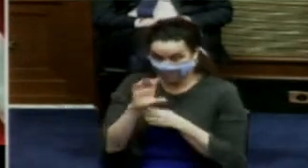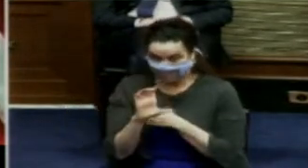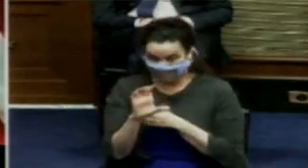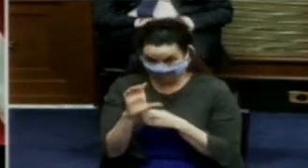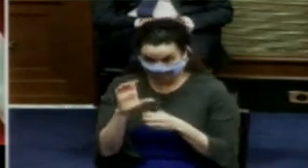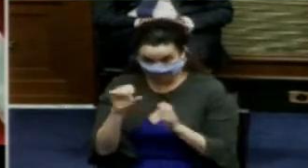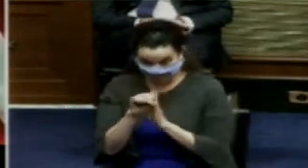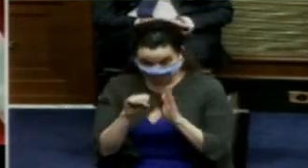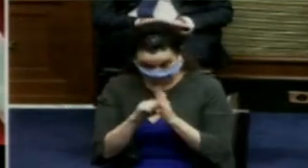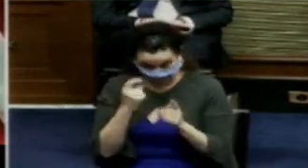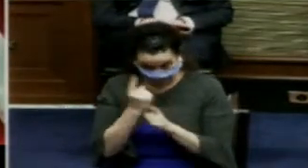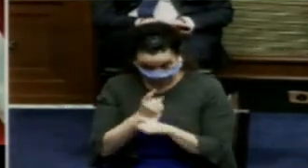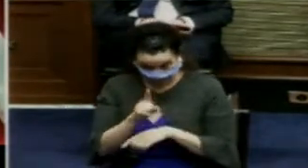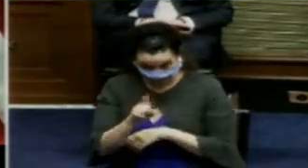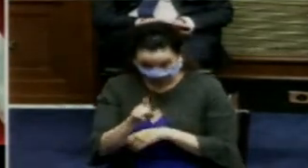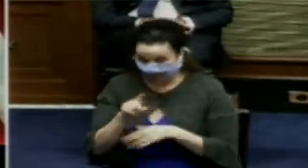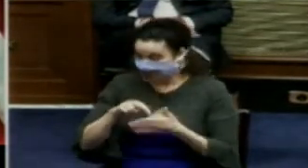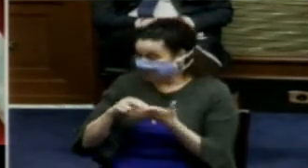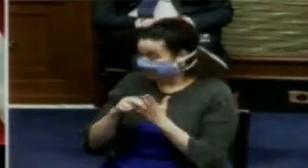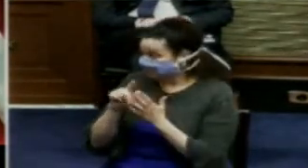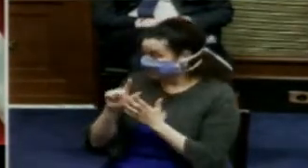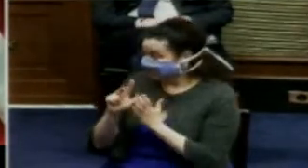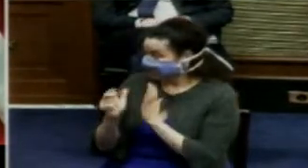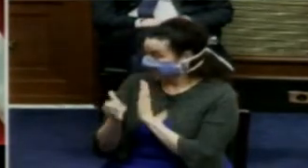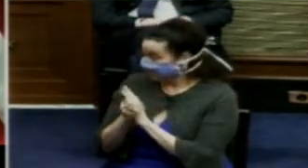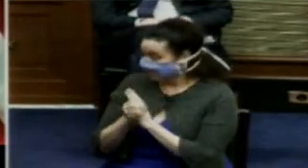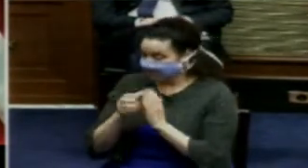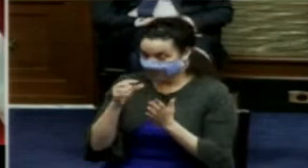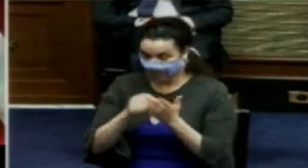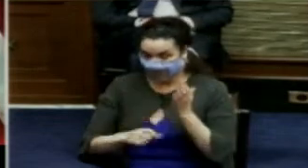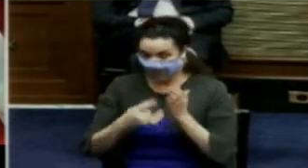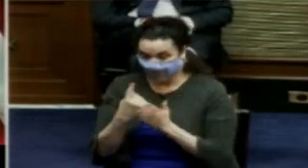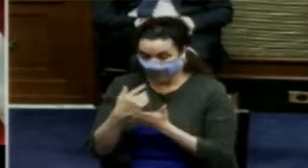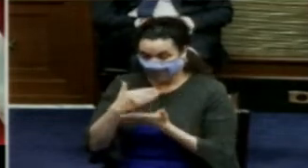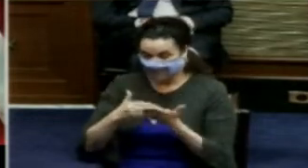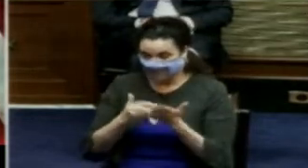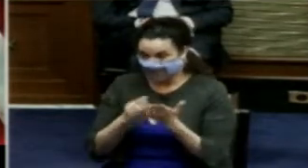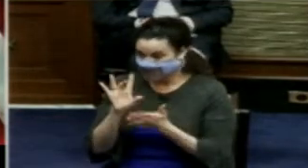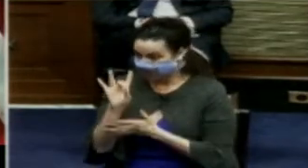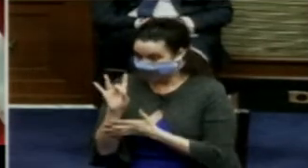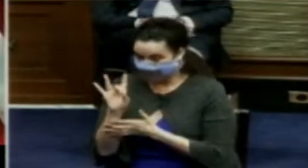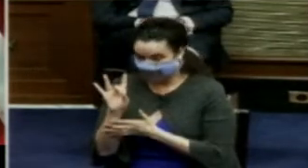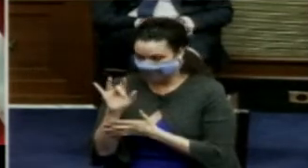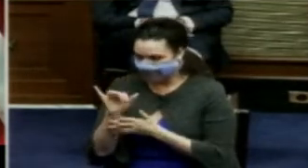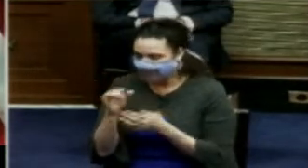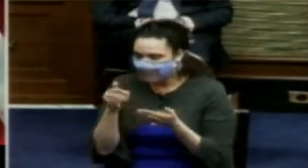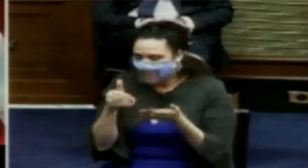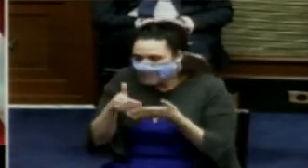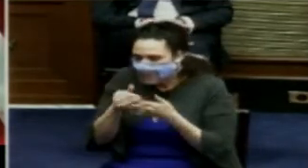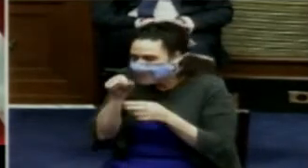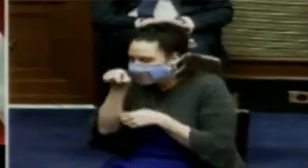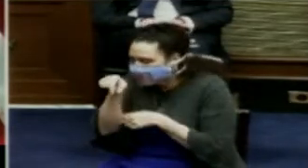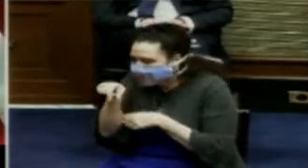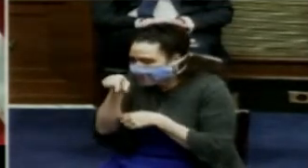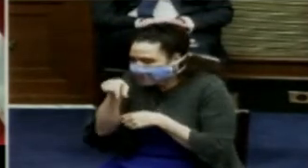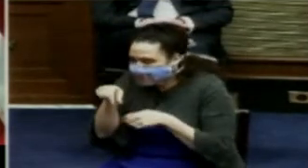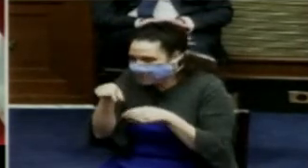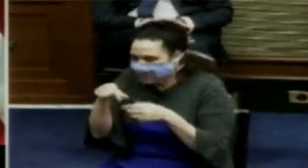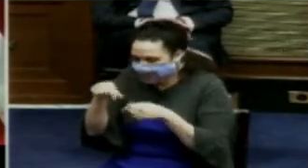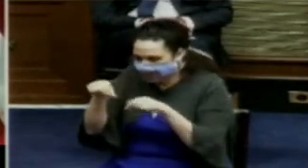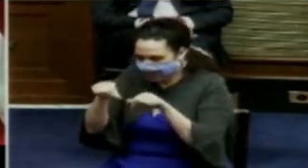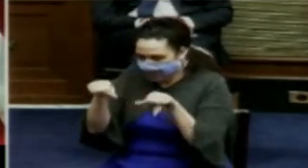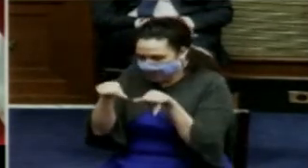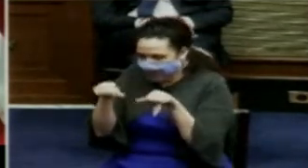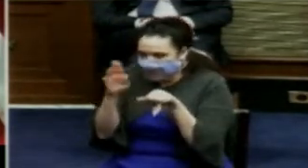So that means the 23rd Amendment and Article 1, Section 8, this new tiny area would become the nation's